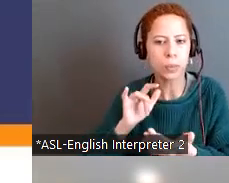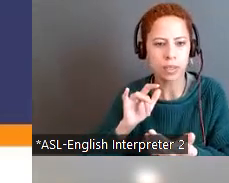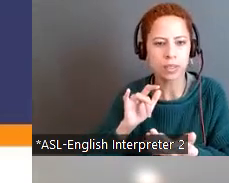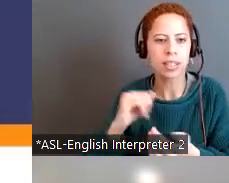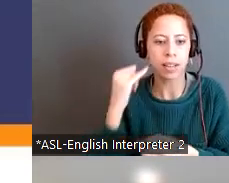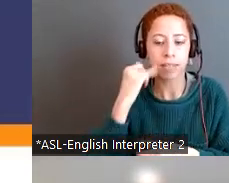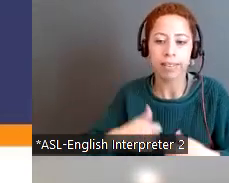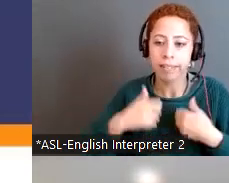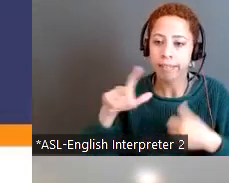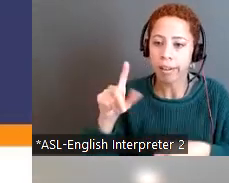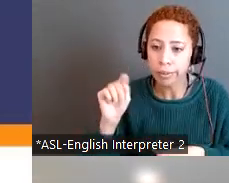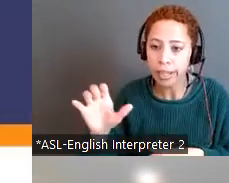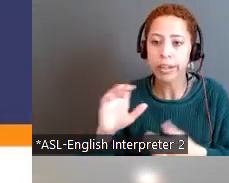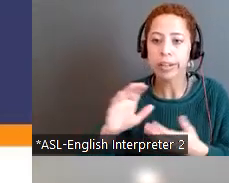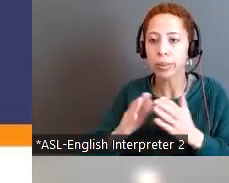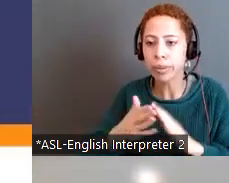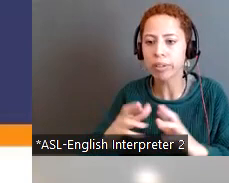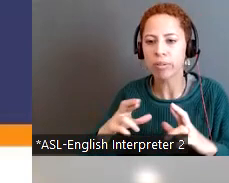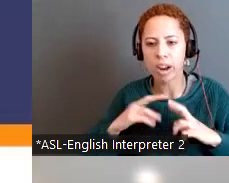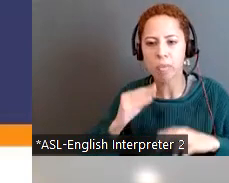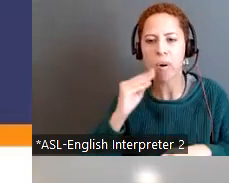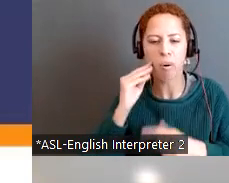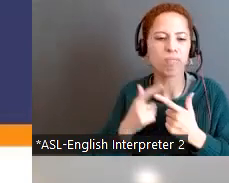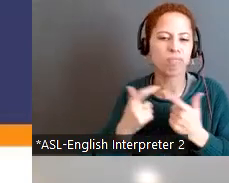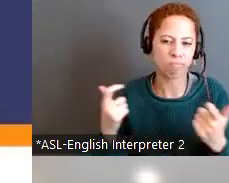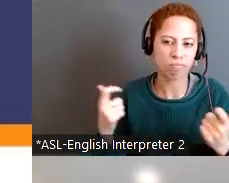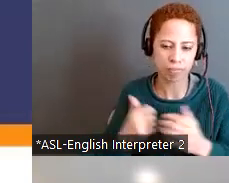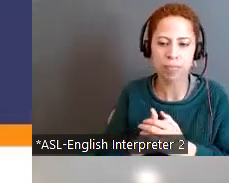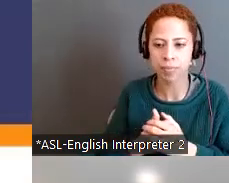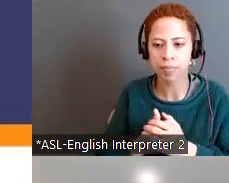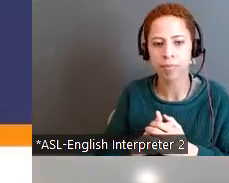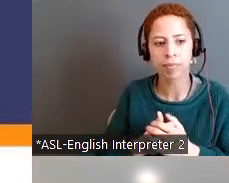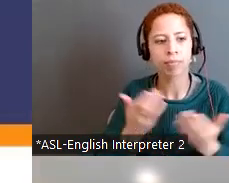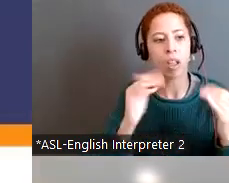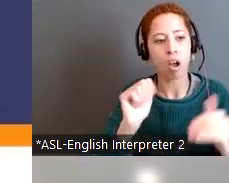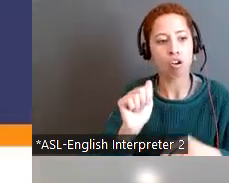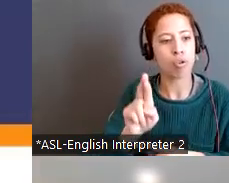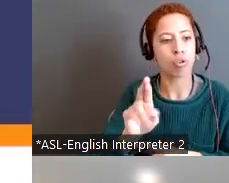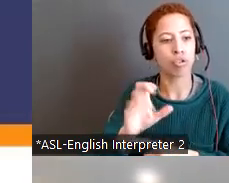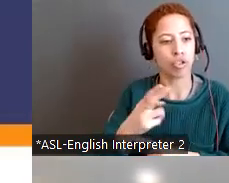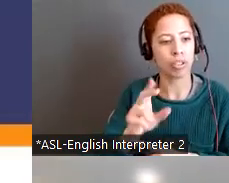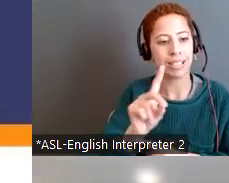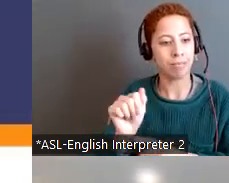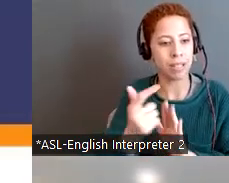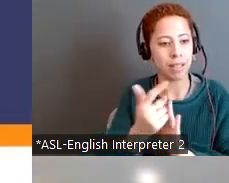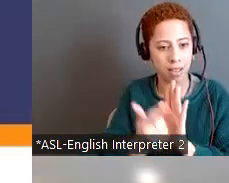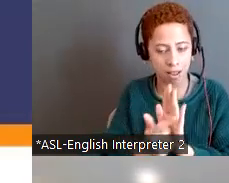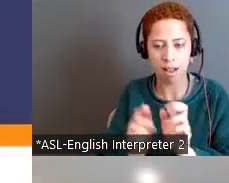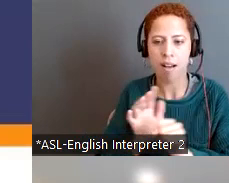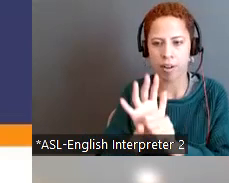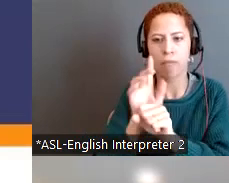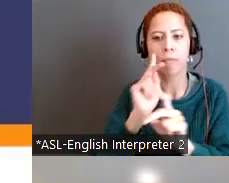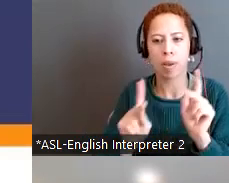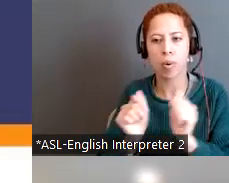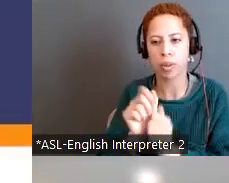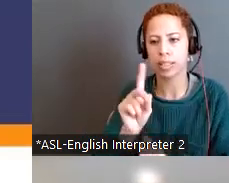care, community and retirement home, etc. The other arch is disability law, again, advocating for people with disability